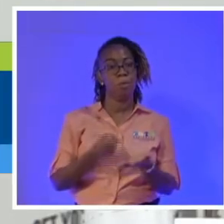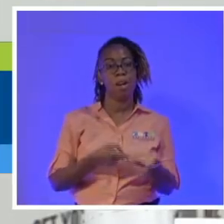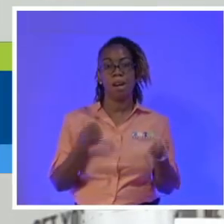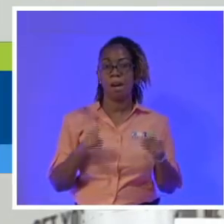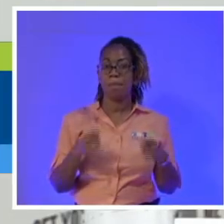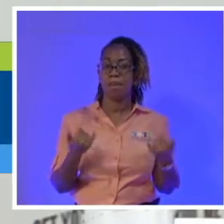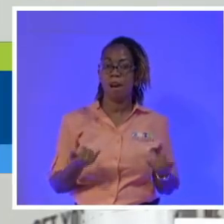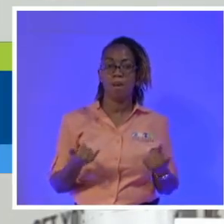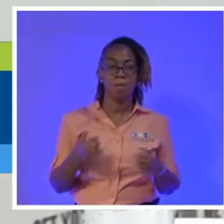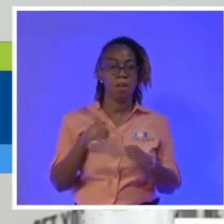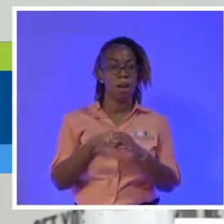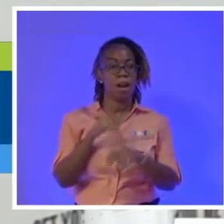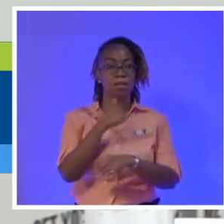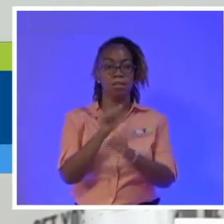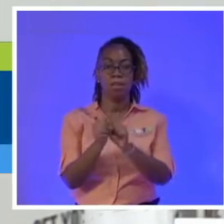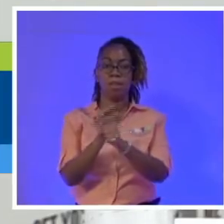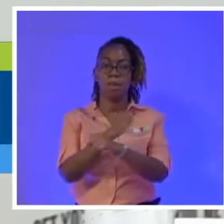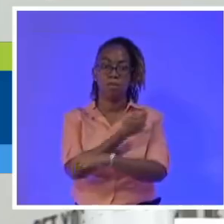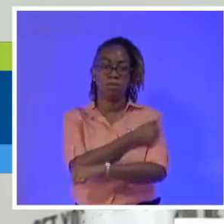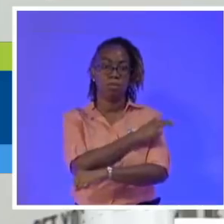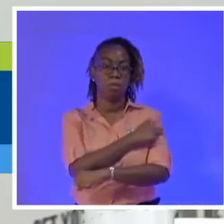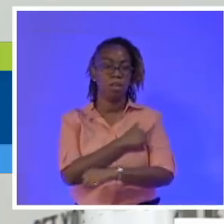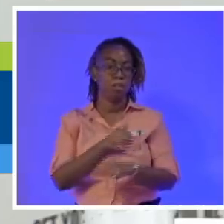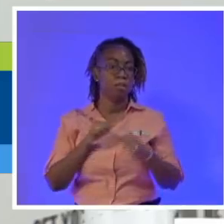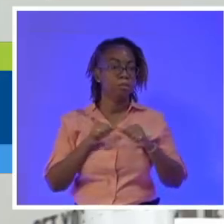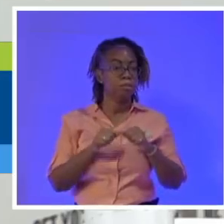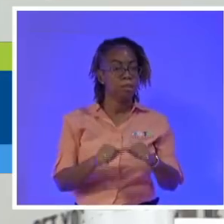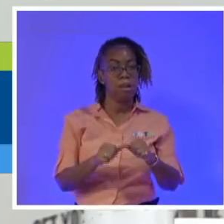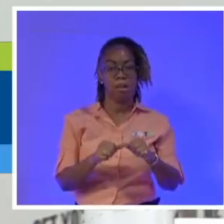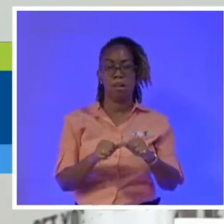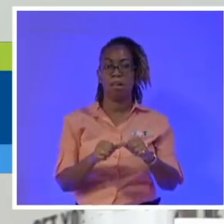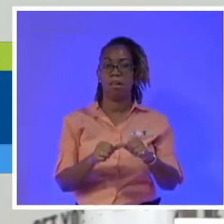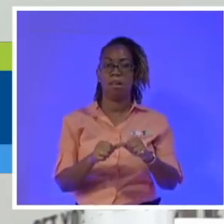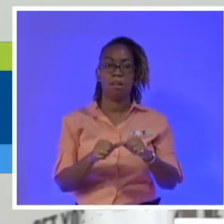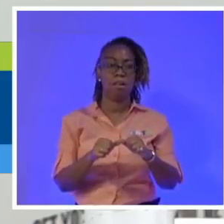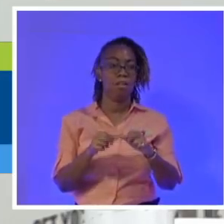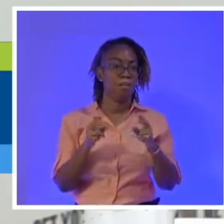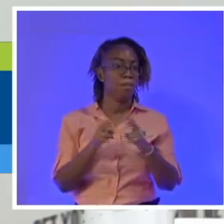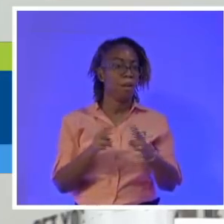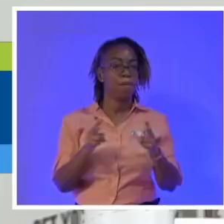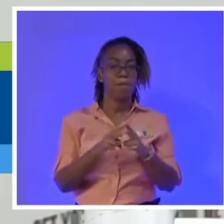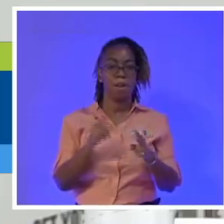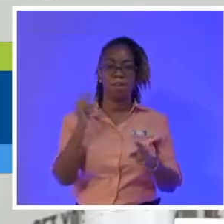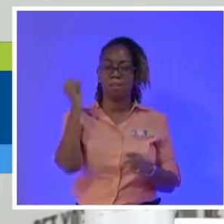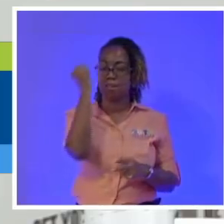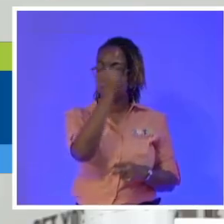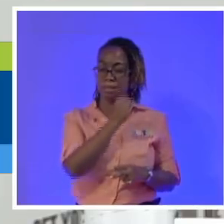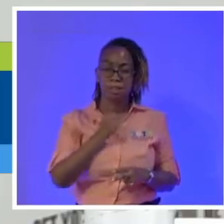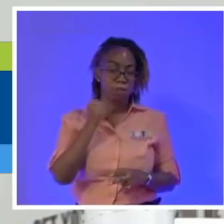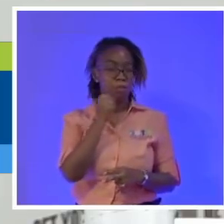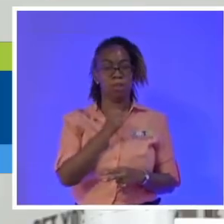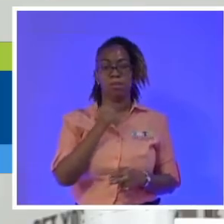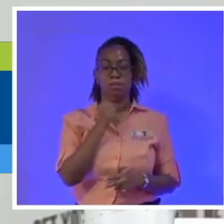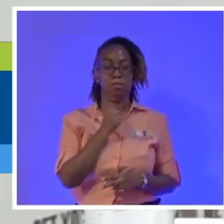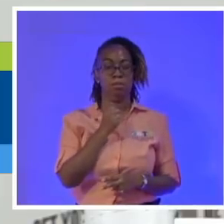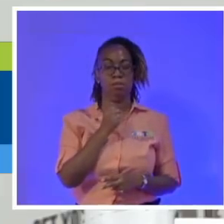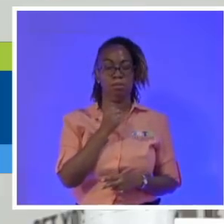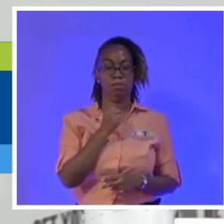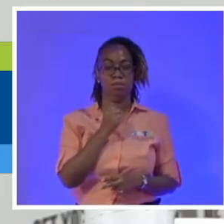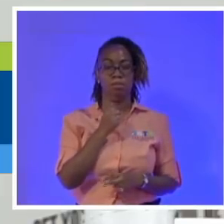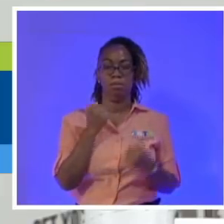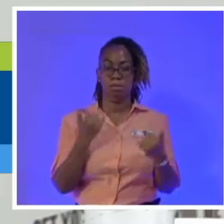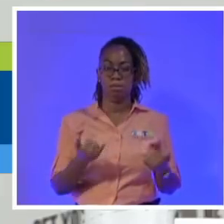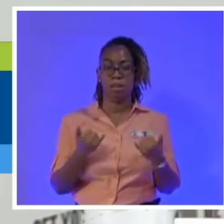in the parallel healthcare system continues to be very serious. we are now proceeding on